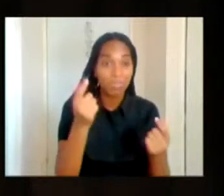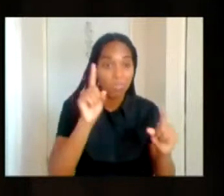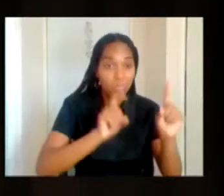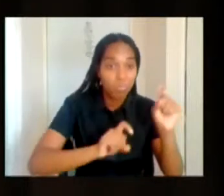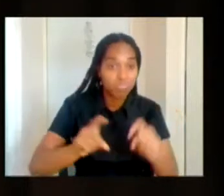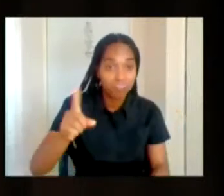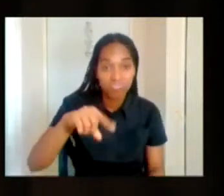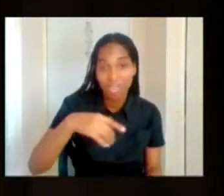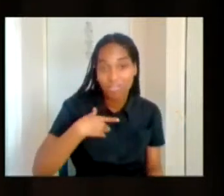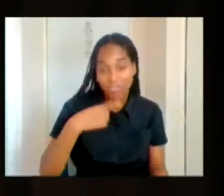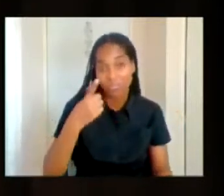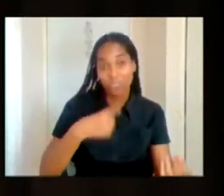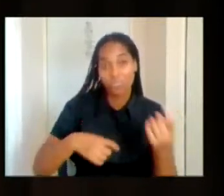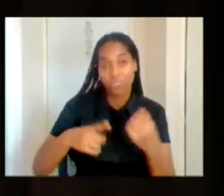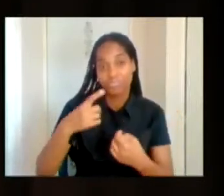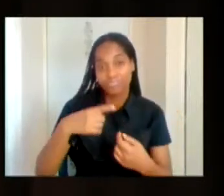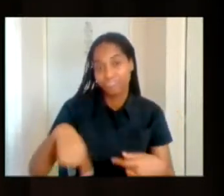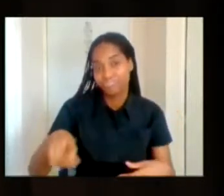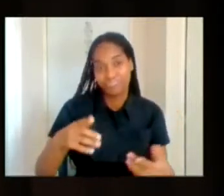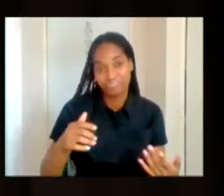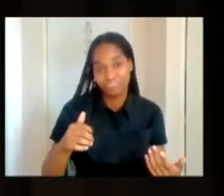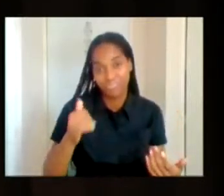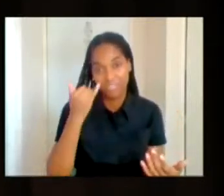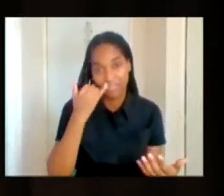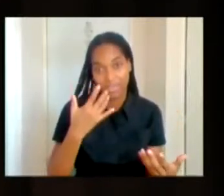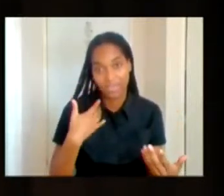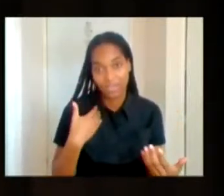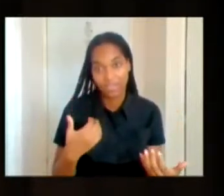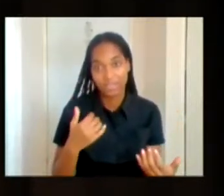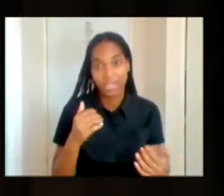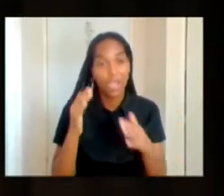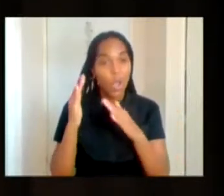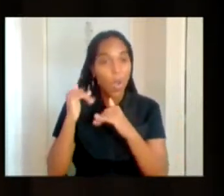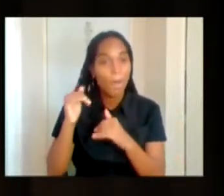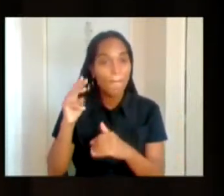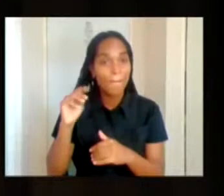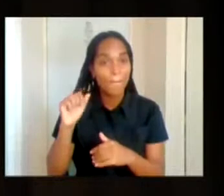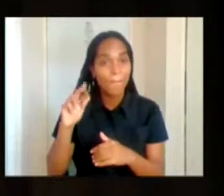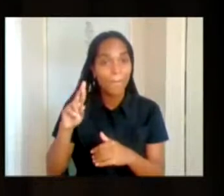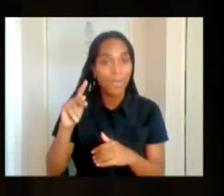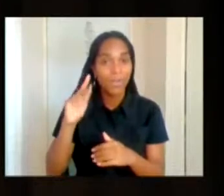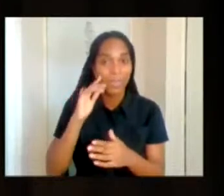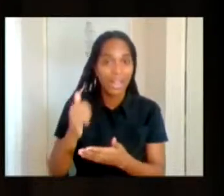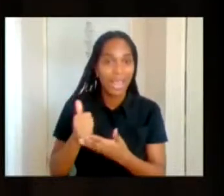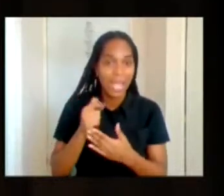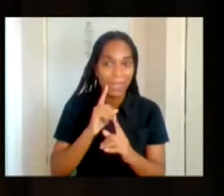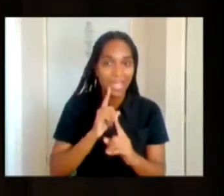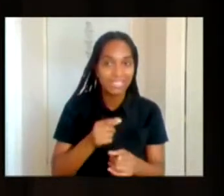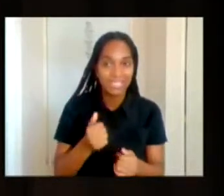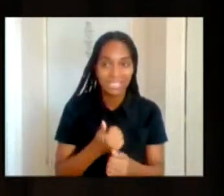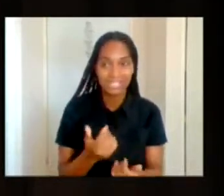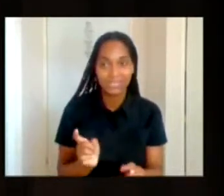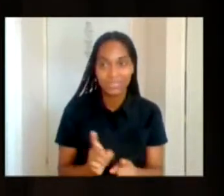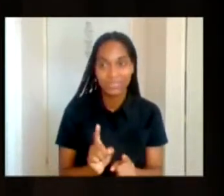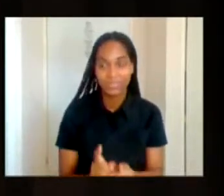all on the floor, and hopefully Mark can help to answer some of those as well.